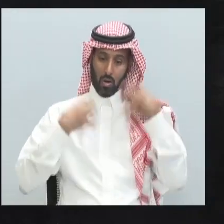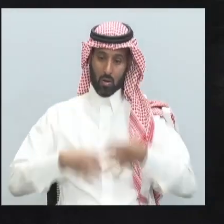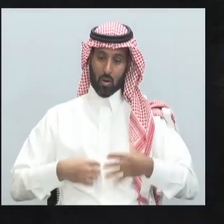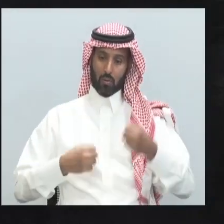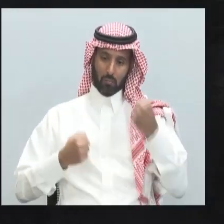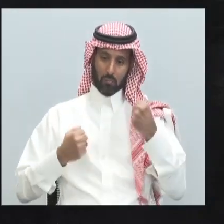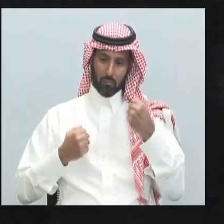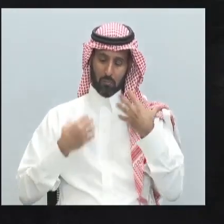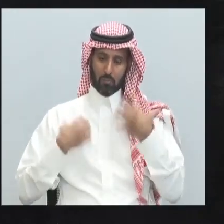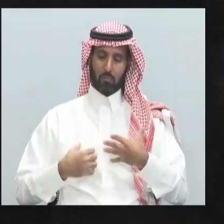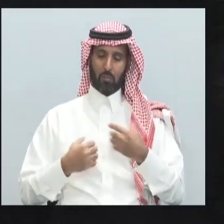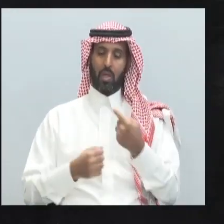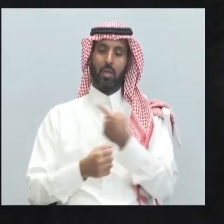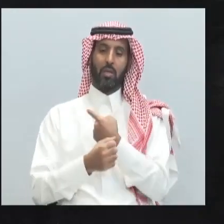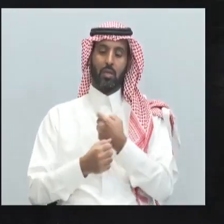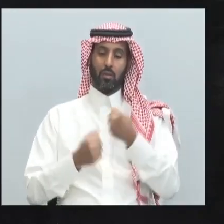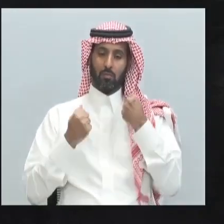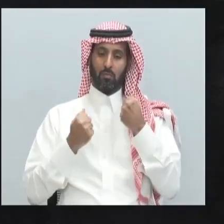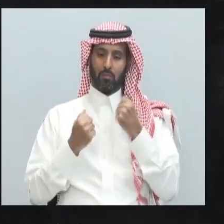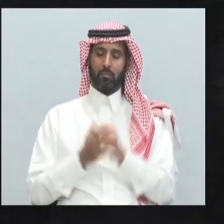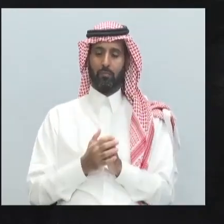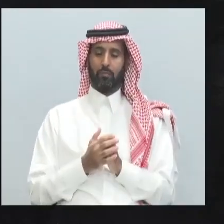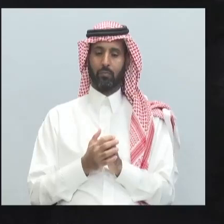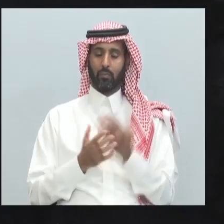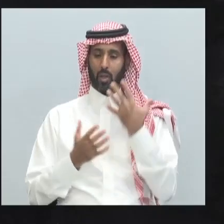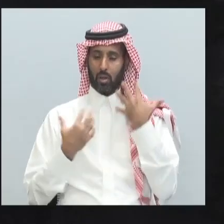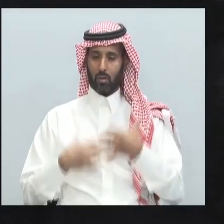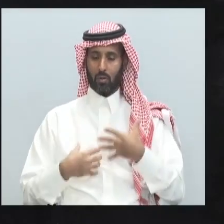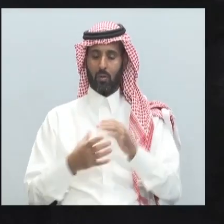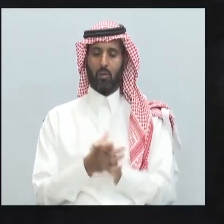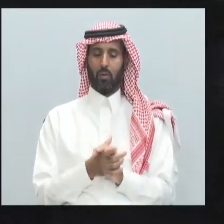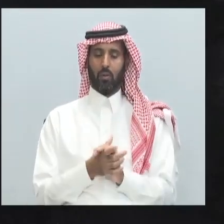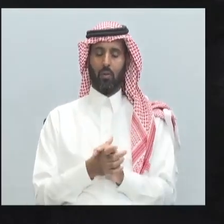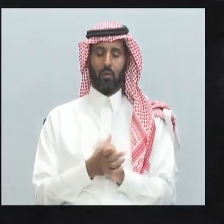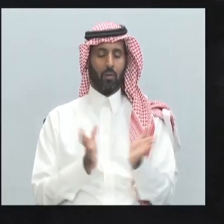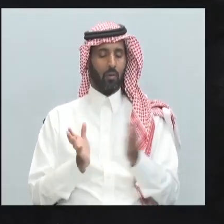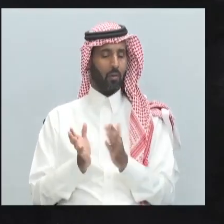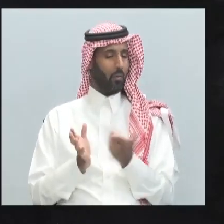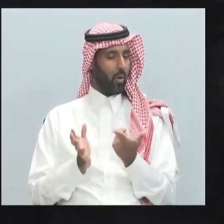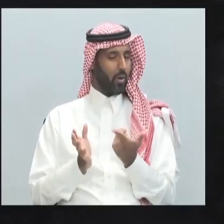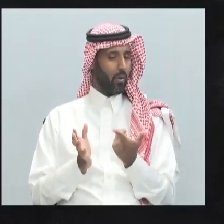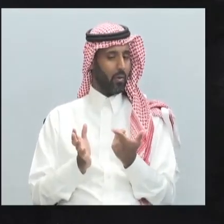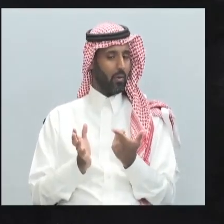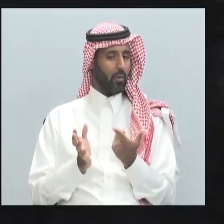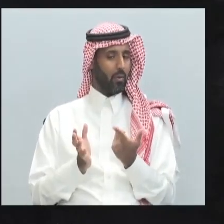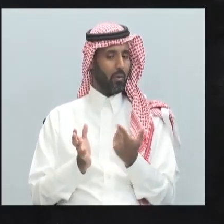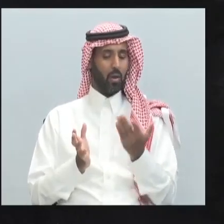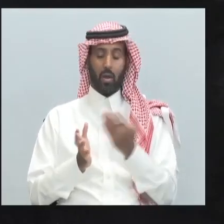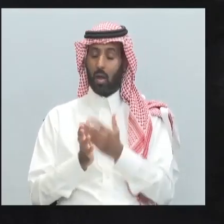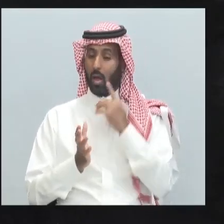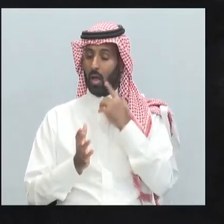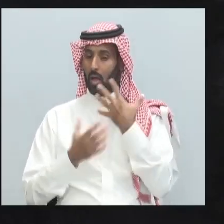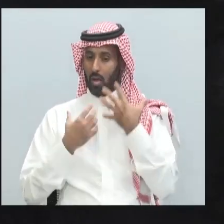healthy body. Okay, what does it mean body? Yes, this is my body. Okay, I have a body. But what? A healthy